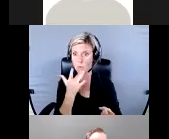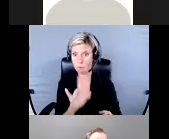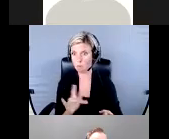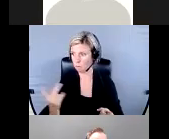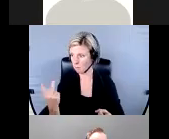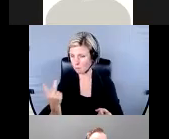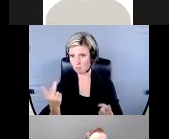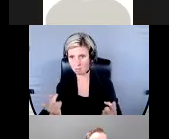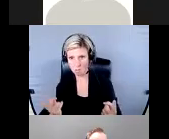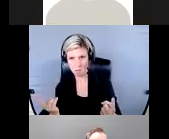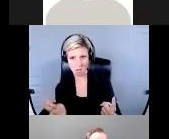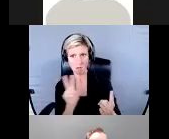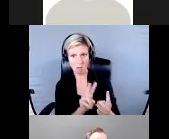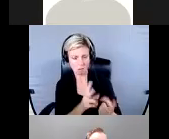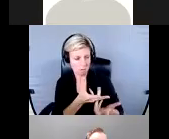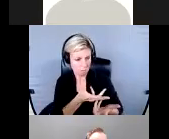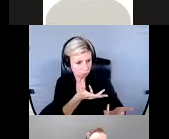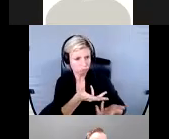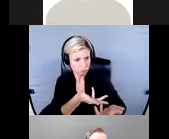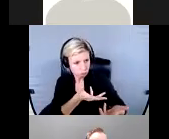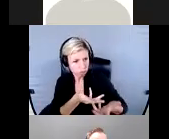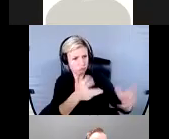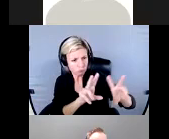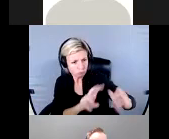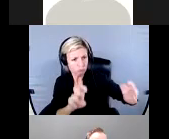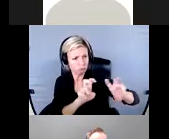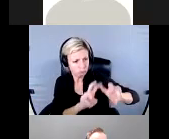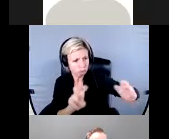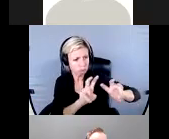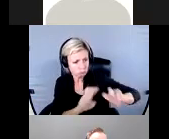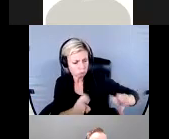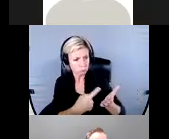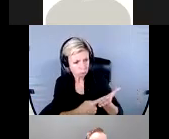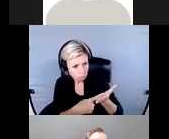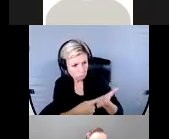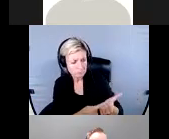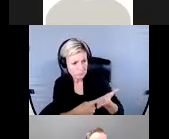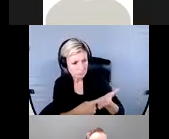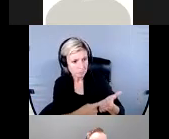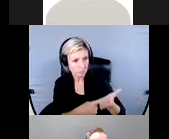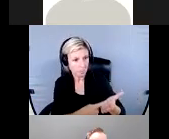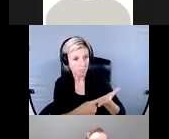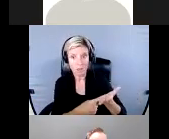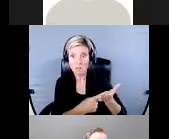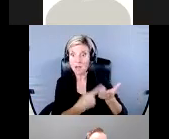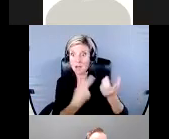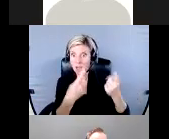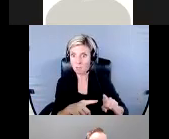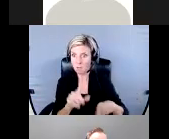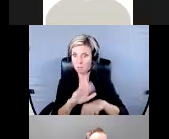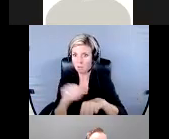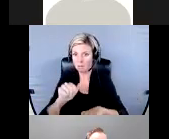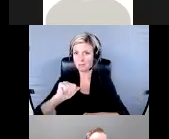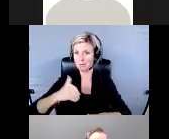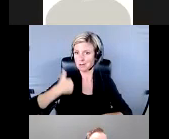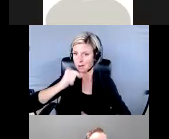we thought, and we deepened, and we uncovered, and we recognized, or we allowed them to have the conversation. The